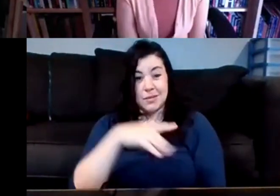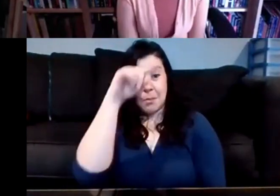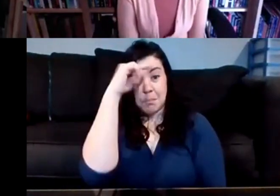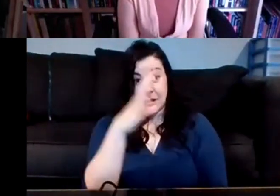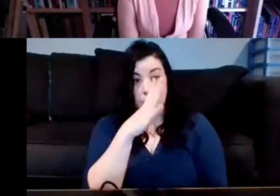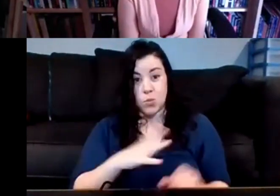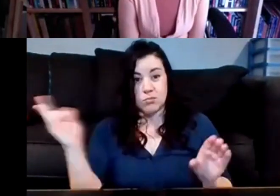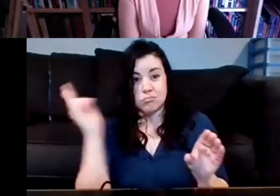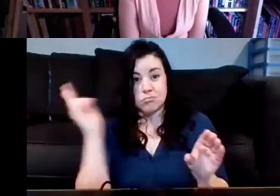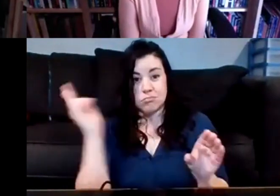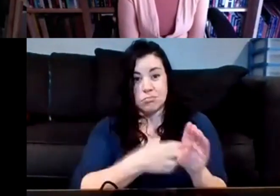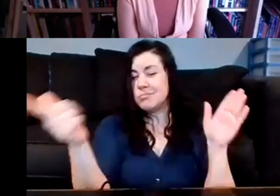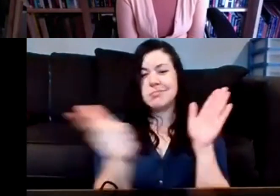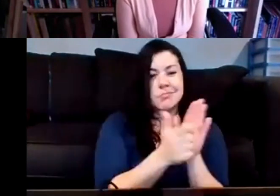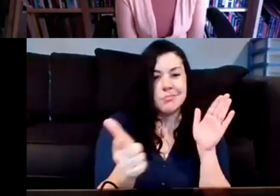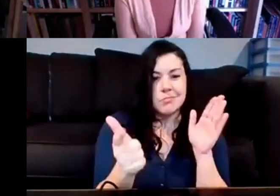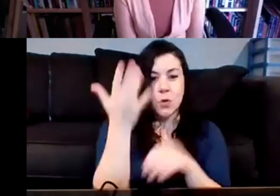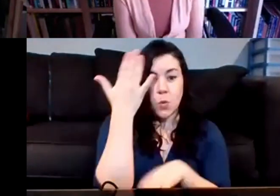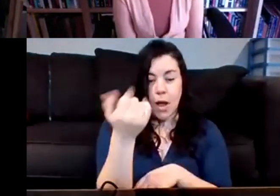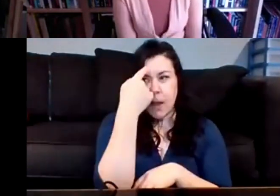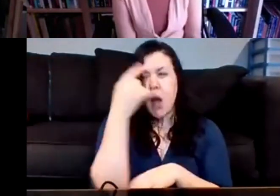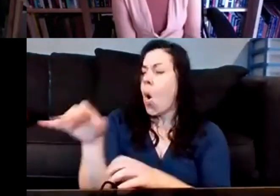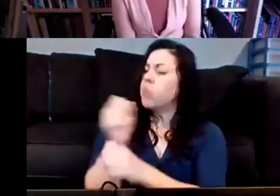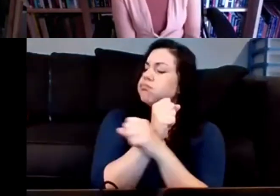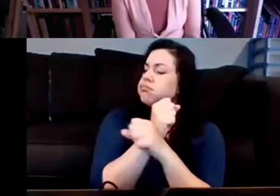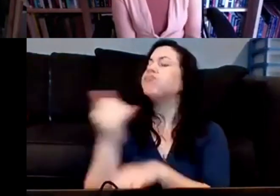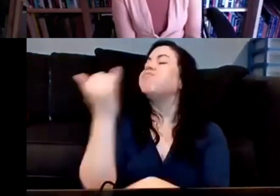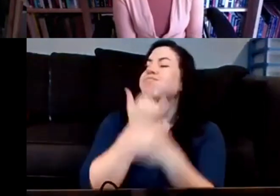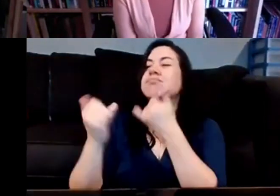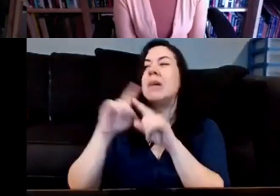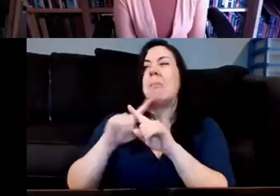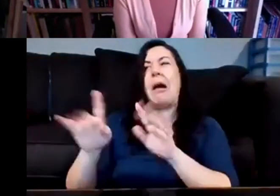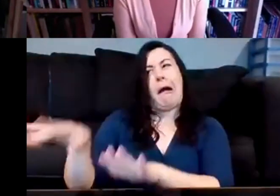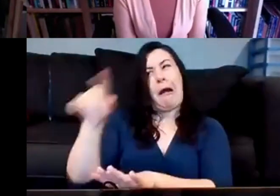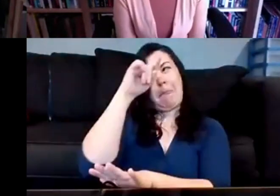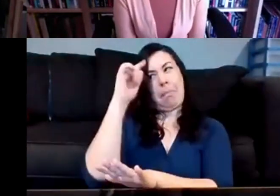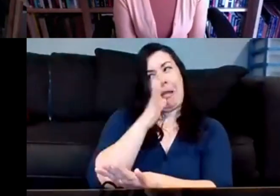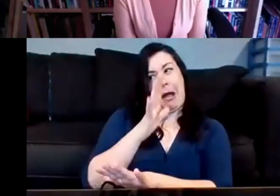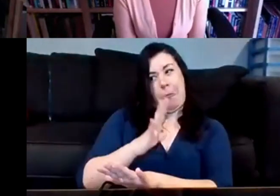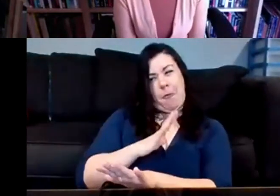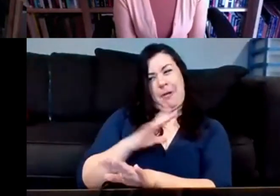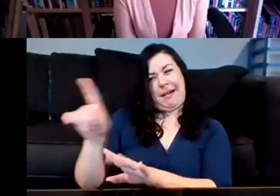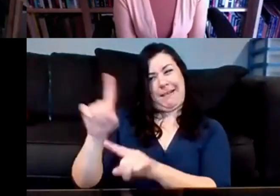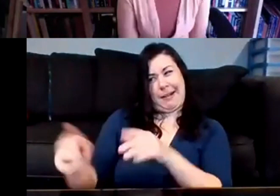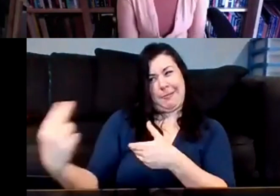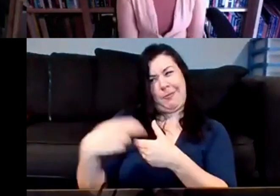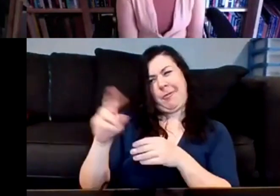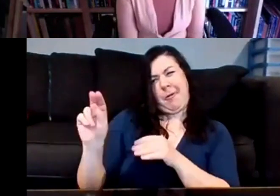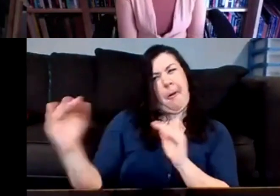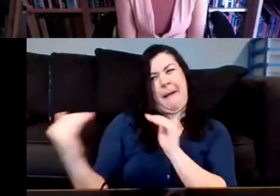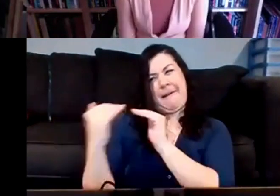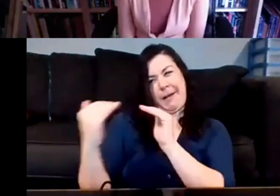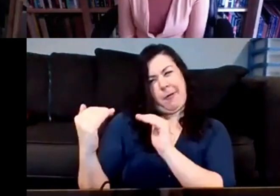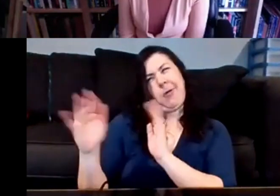they felt that enslavement was wrong, they didn't want Black women to think that they were social equals. And so